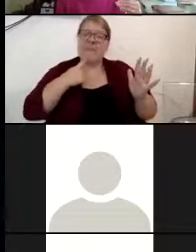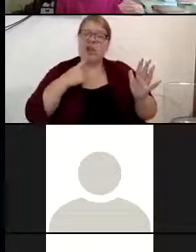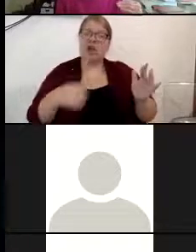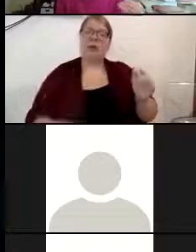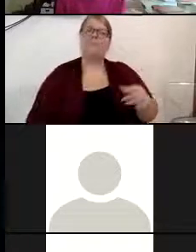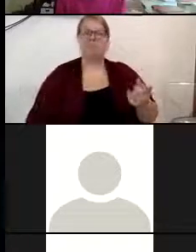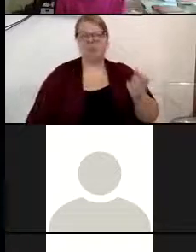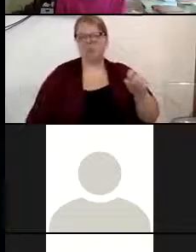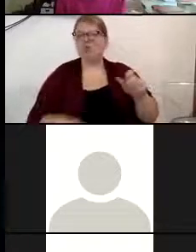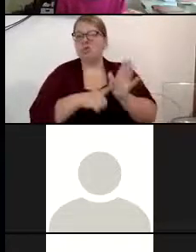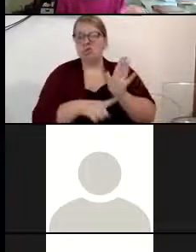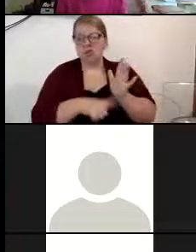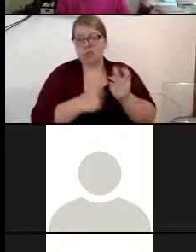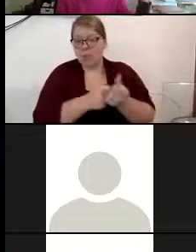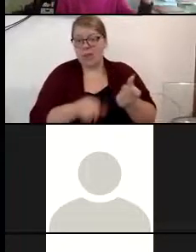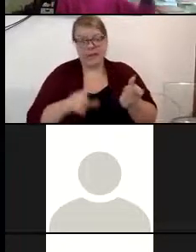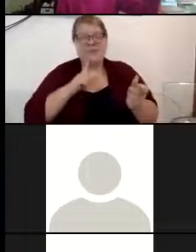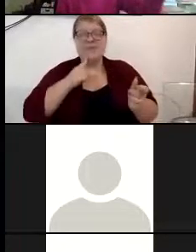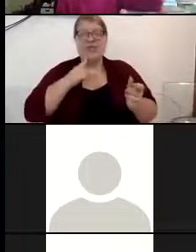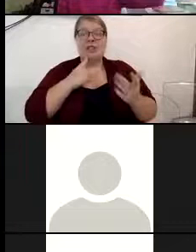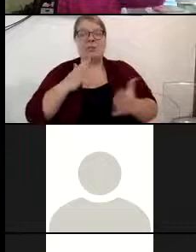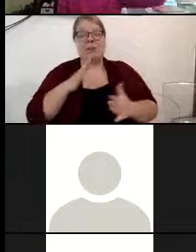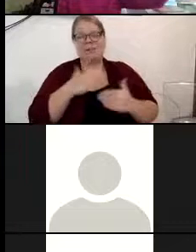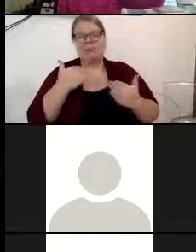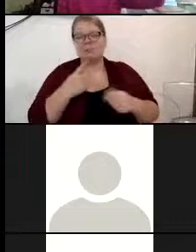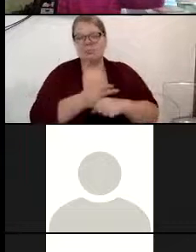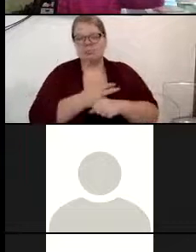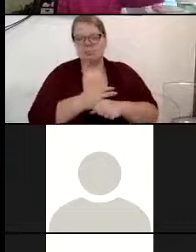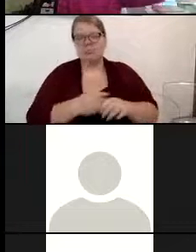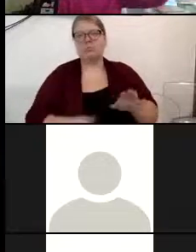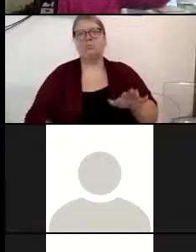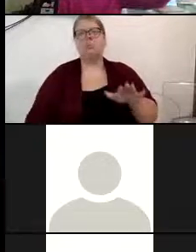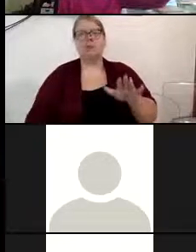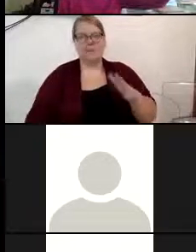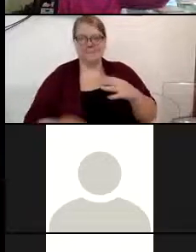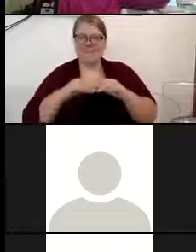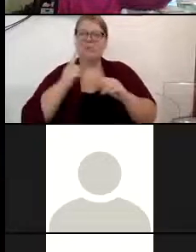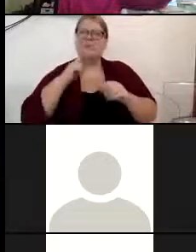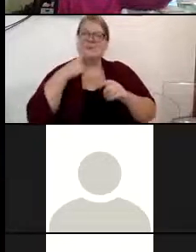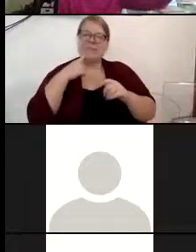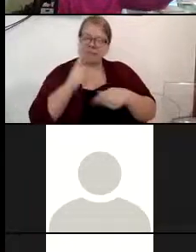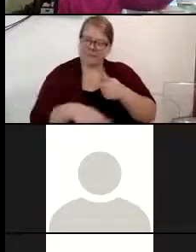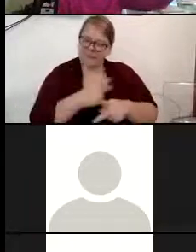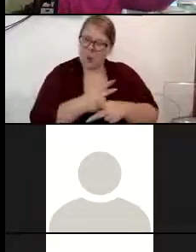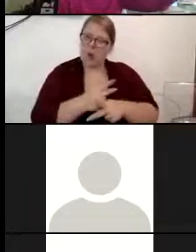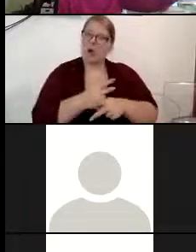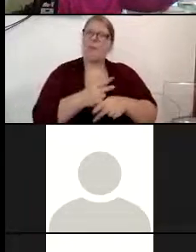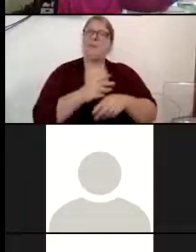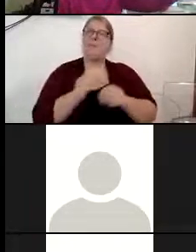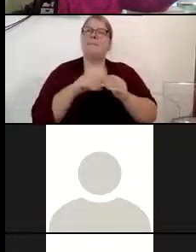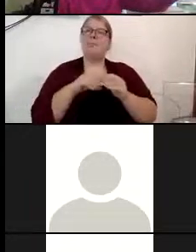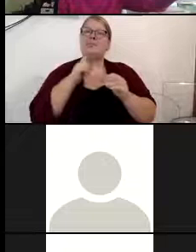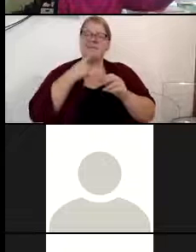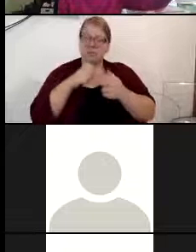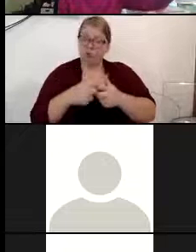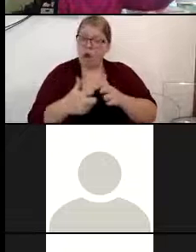the research. Those with more severe forms and more severe problems in terms of their